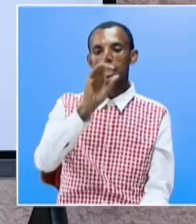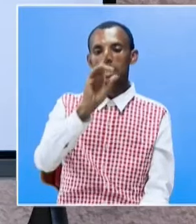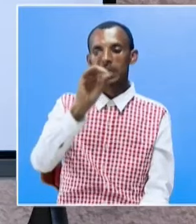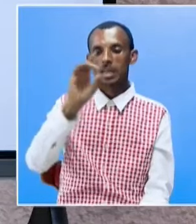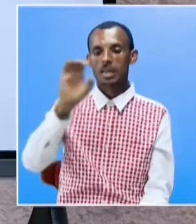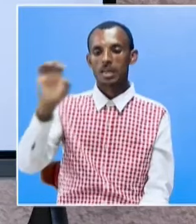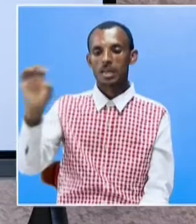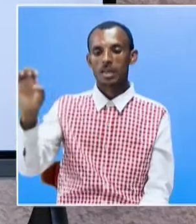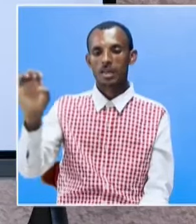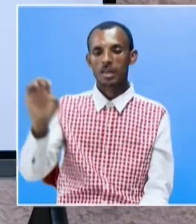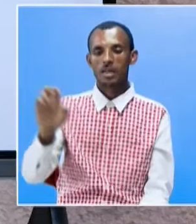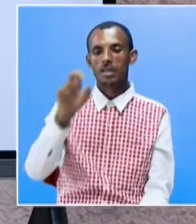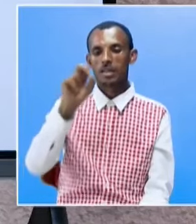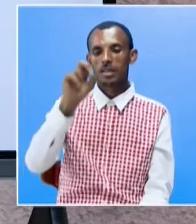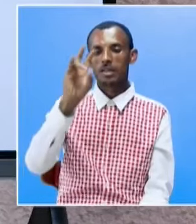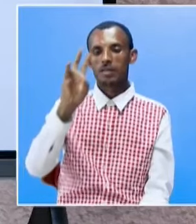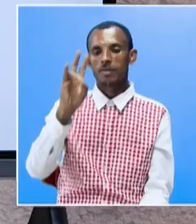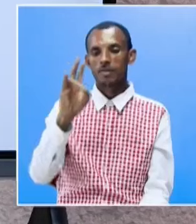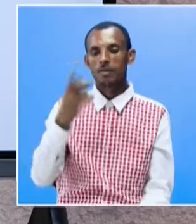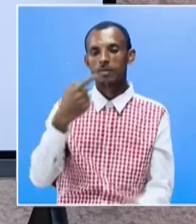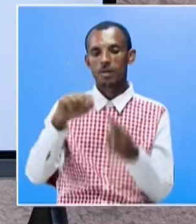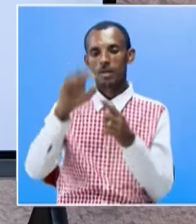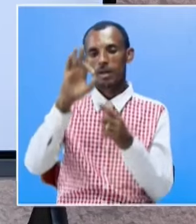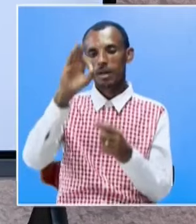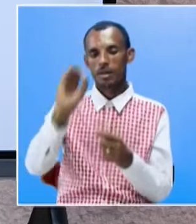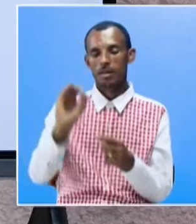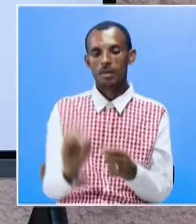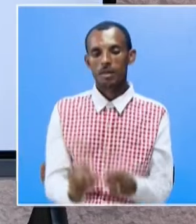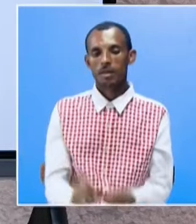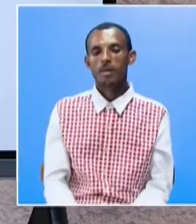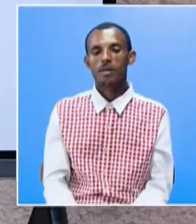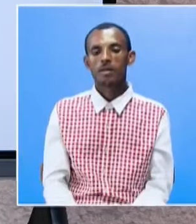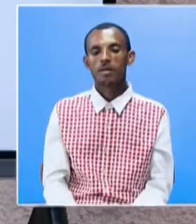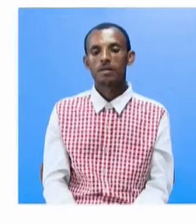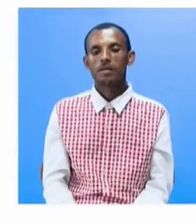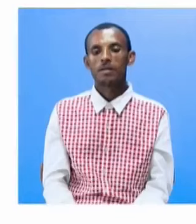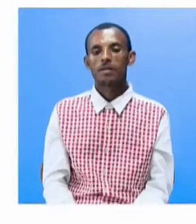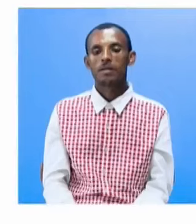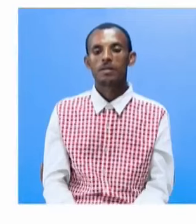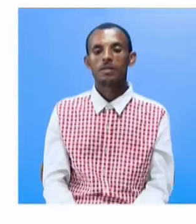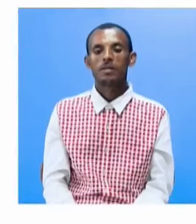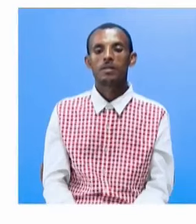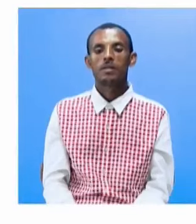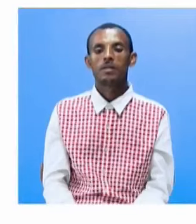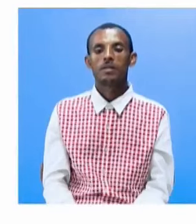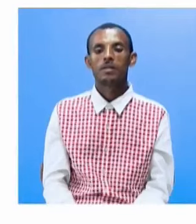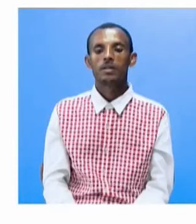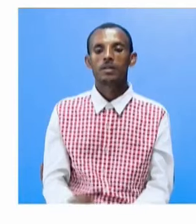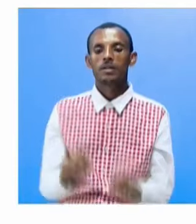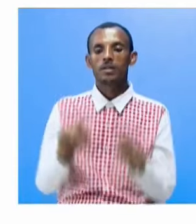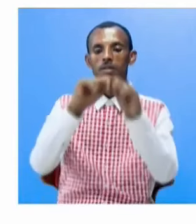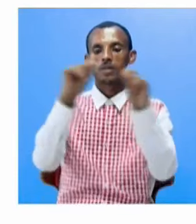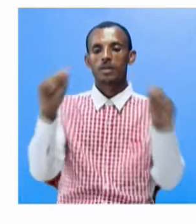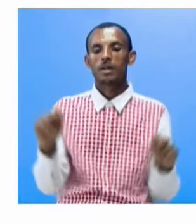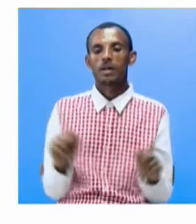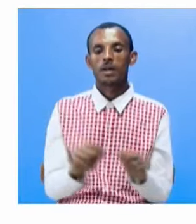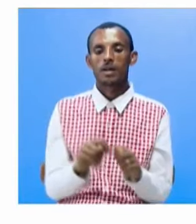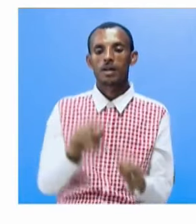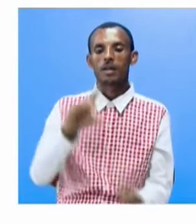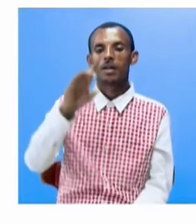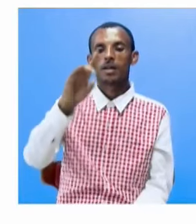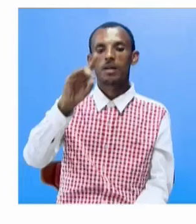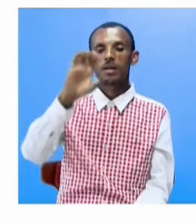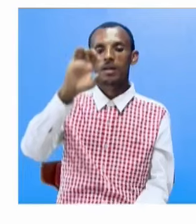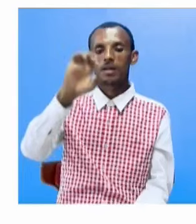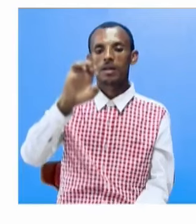37 degree to 90. So it fits on DE. So triangle ABC is congruent